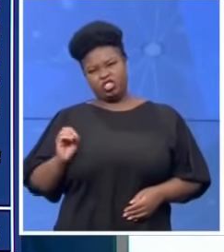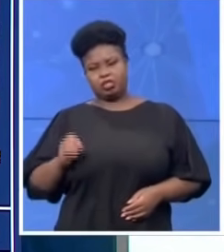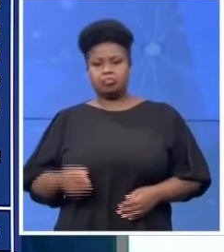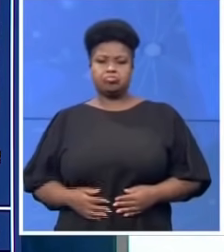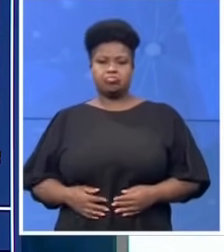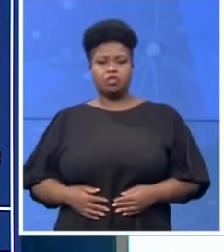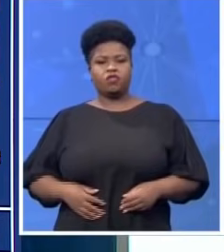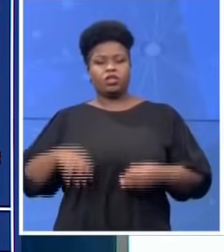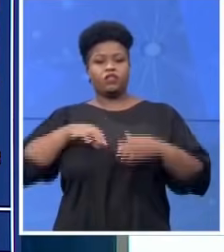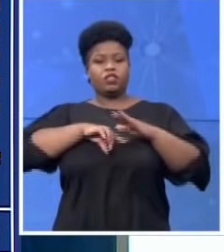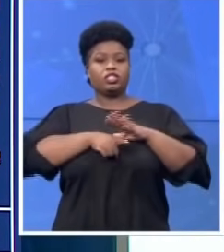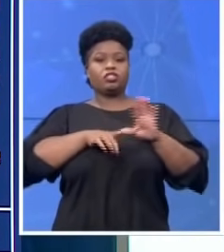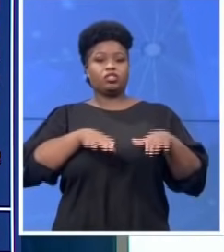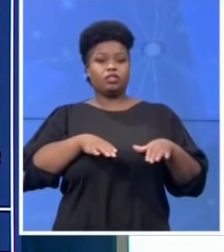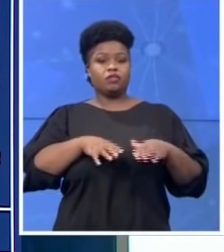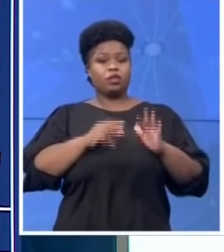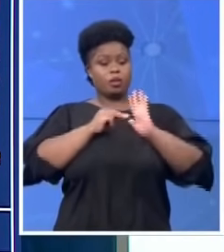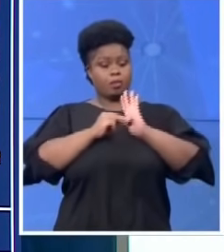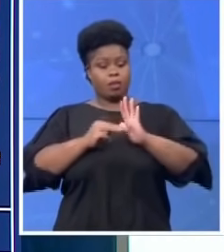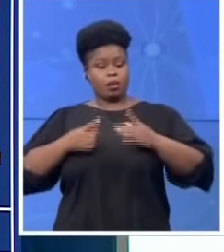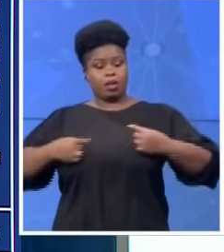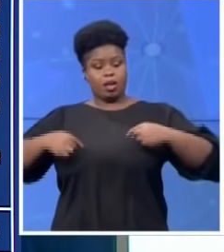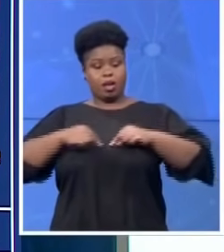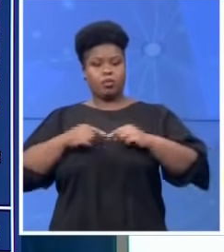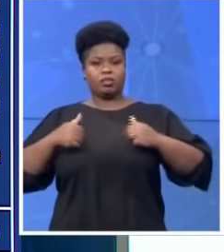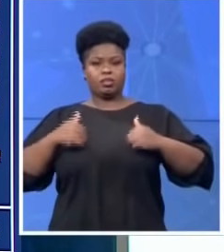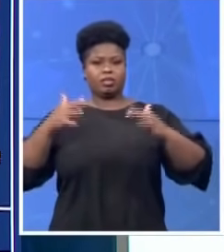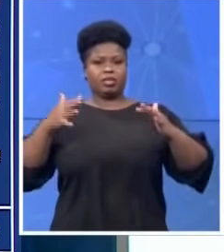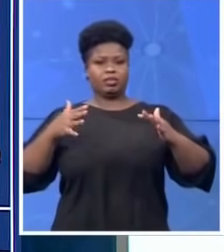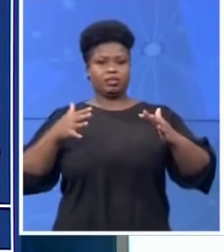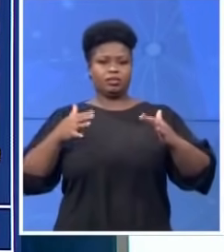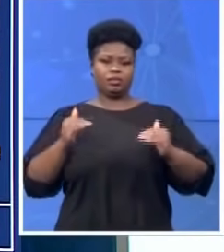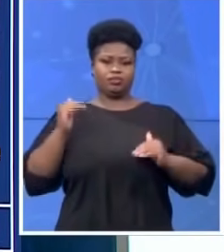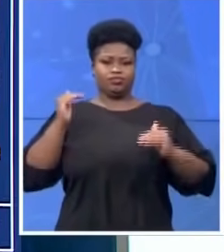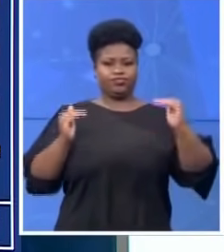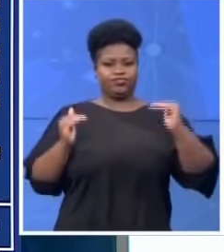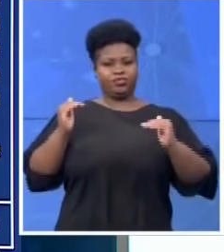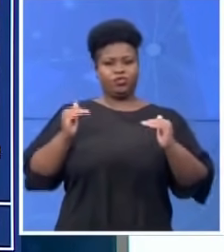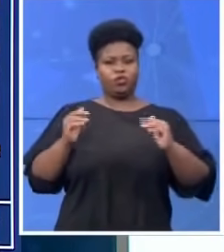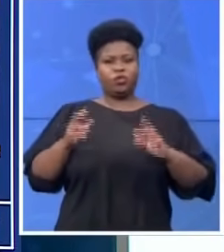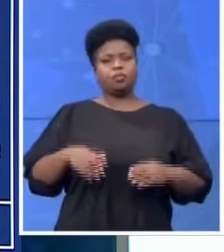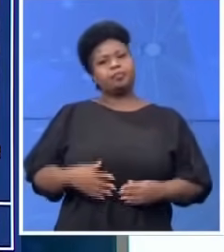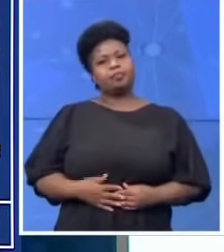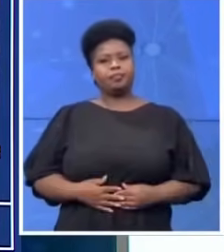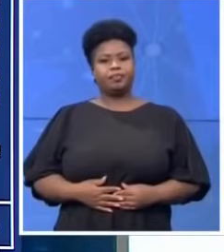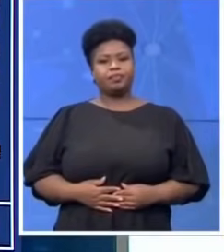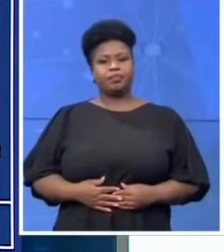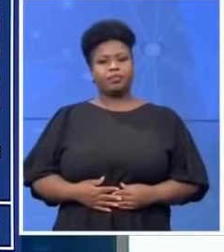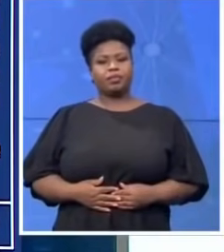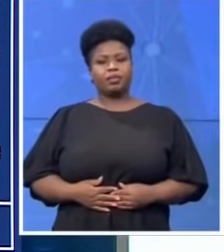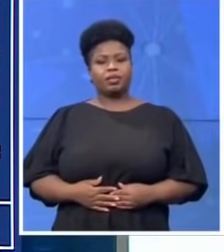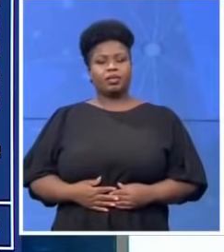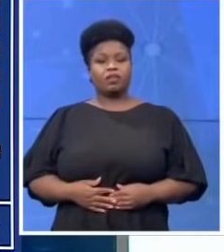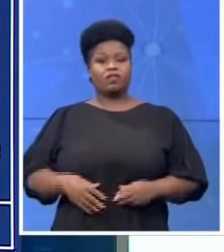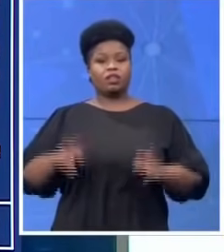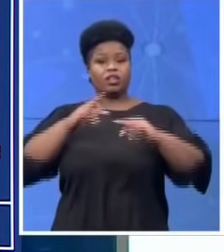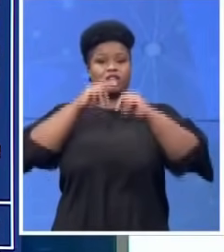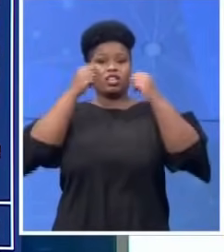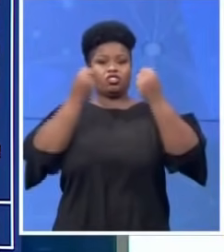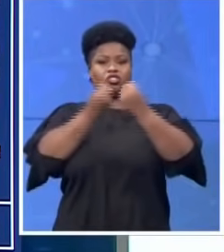to stabilize. For national elections, it stabilizes at about 5% of votes